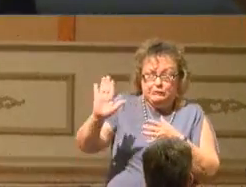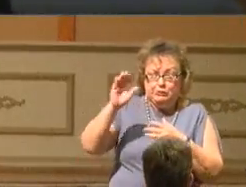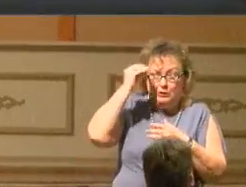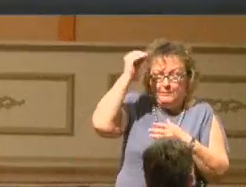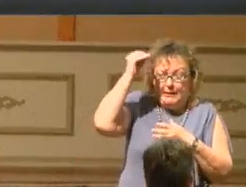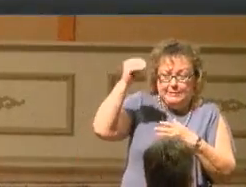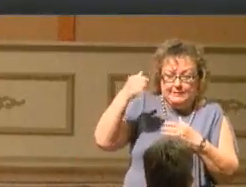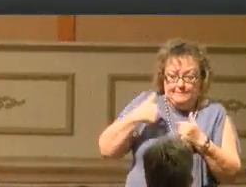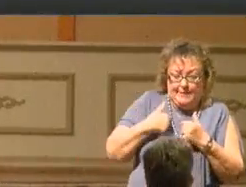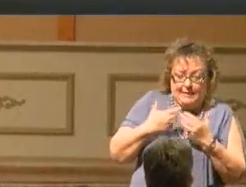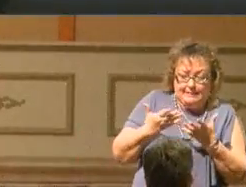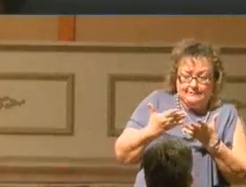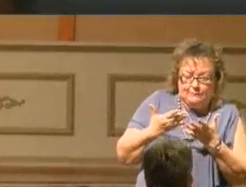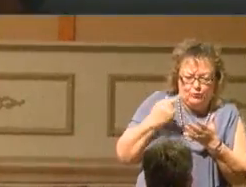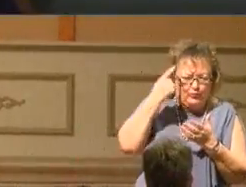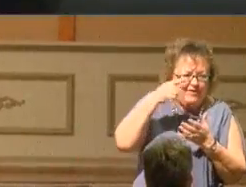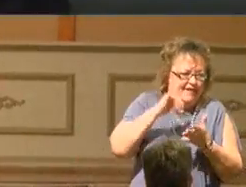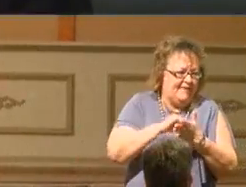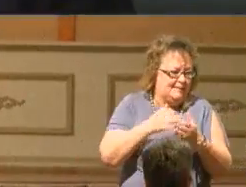We think that that really matters.